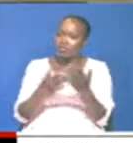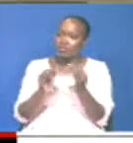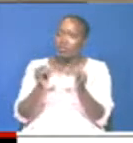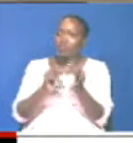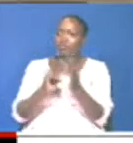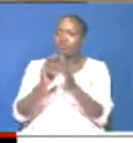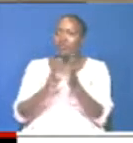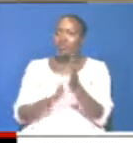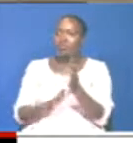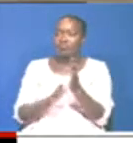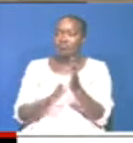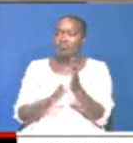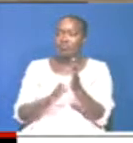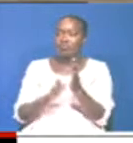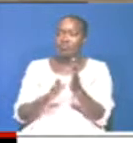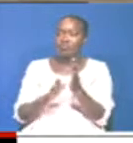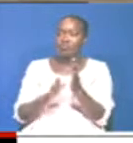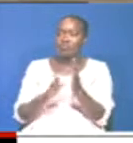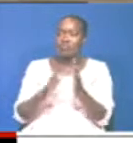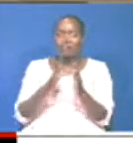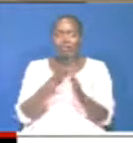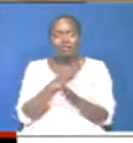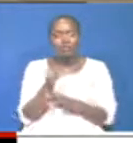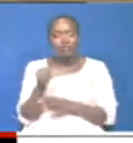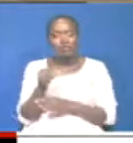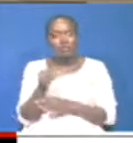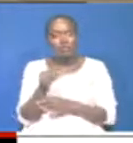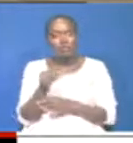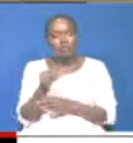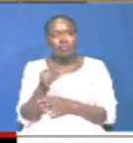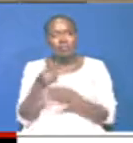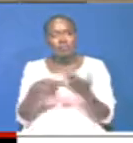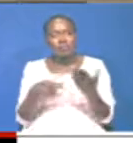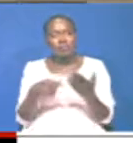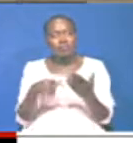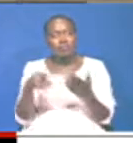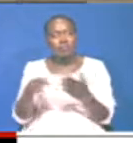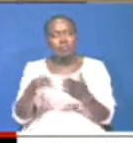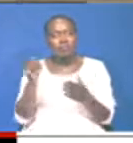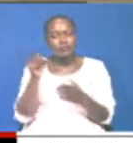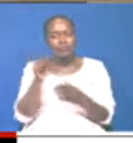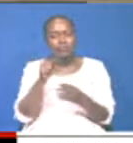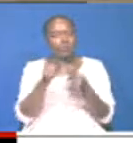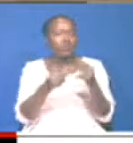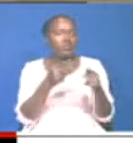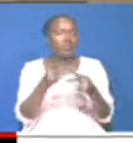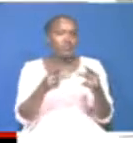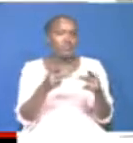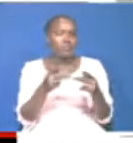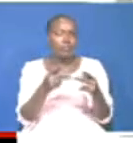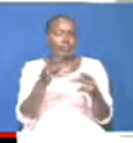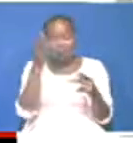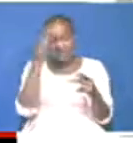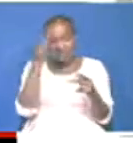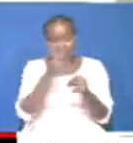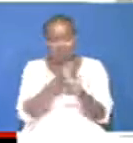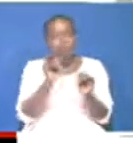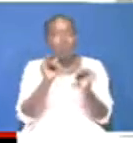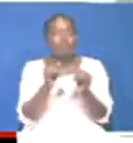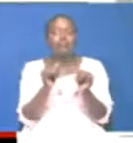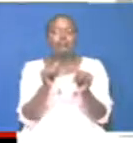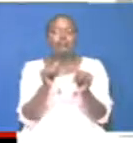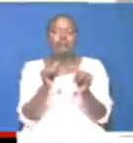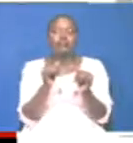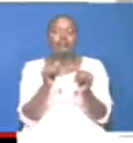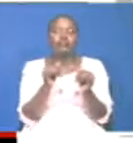a newsreader. Yes. Yes. And what was that process then, knowing that, you know, the news had to come through